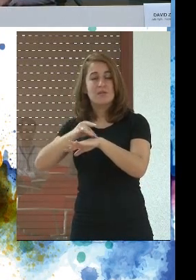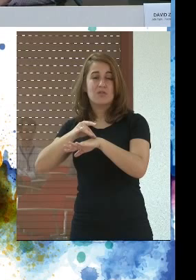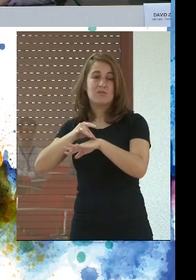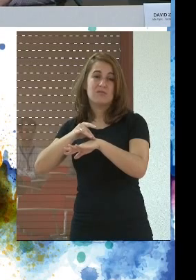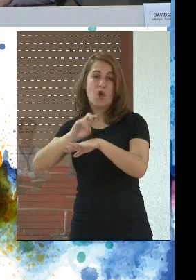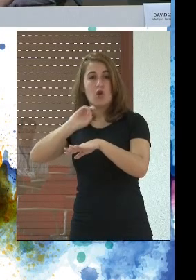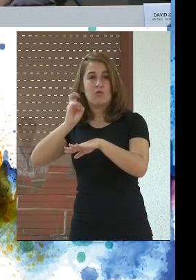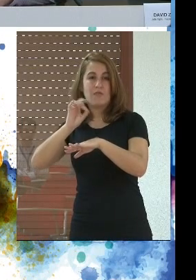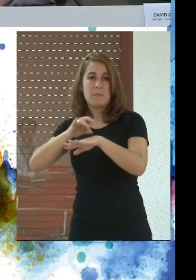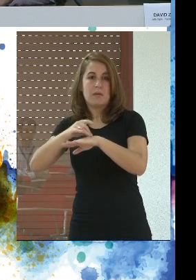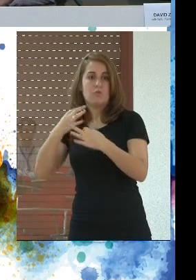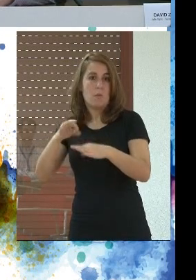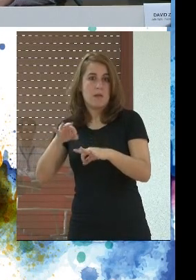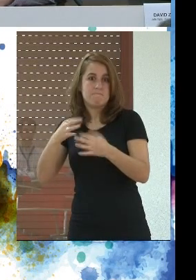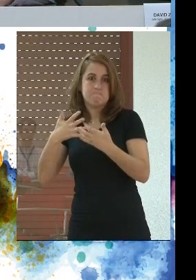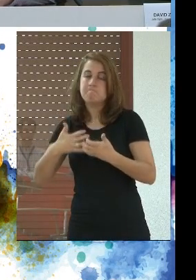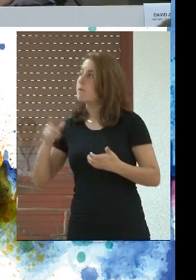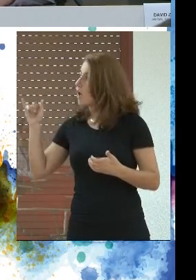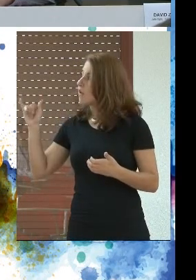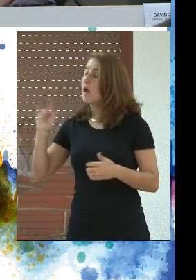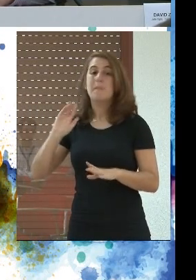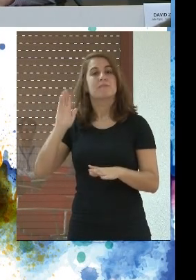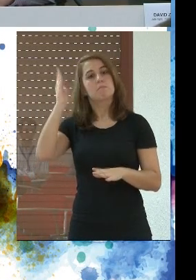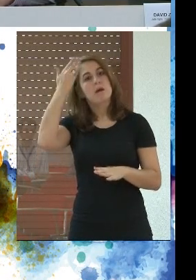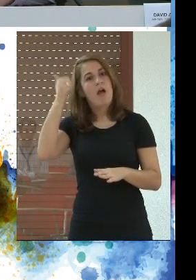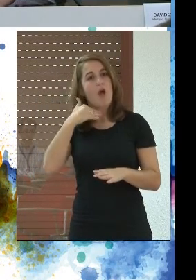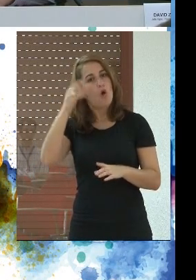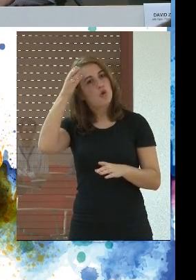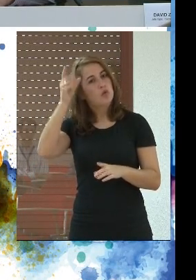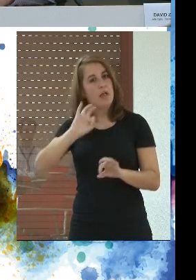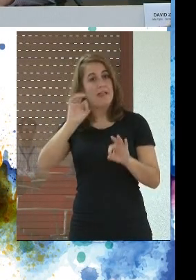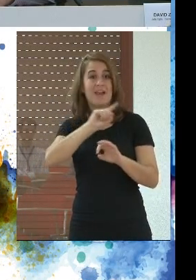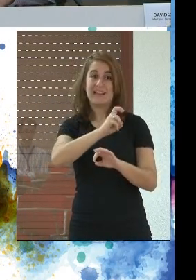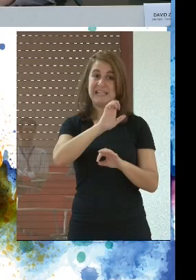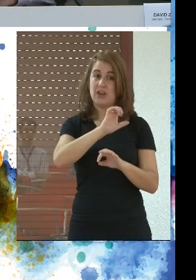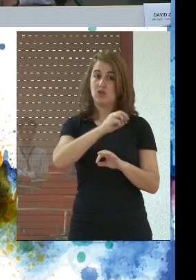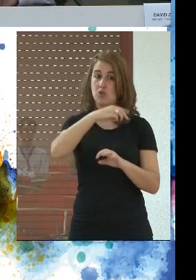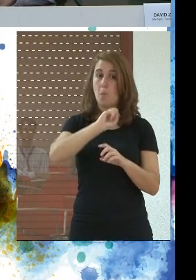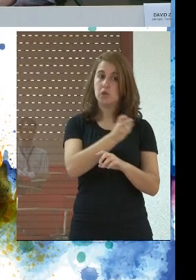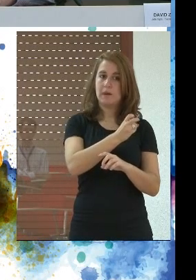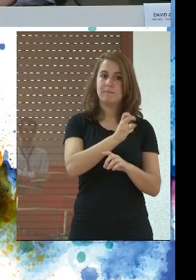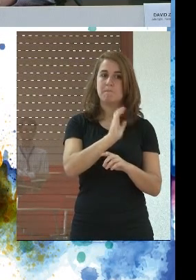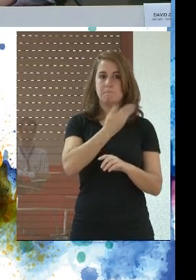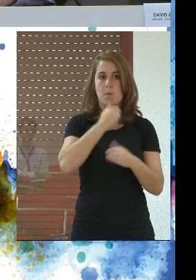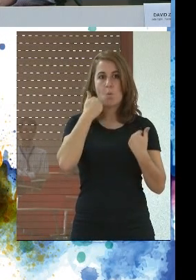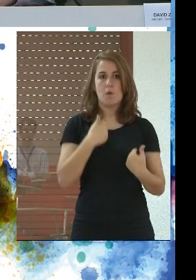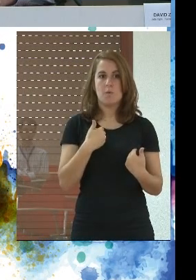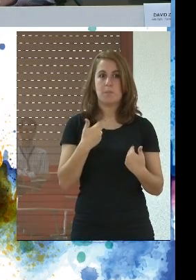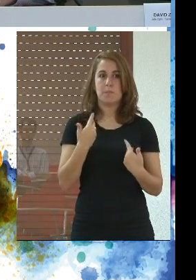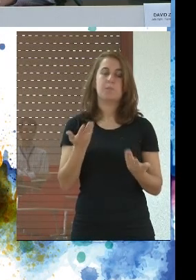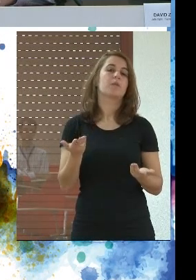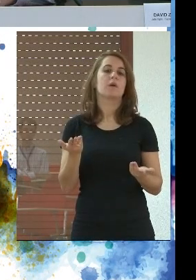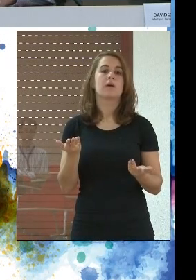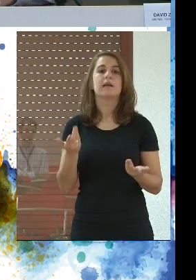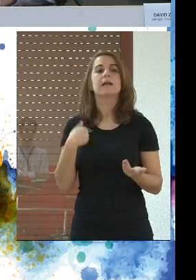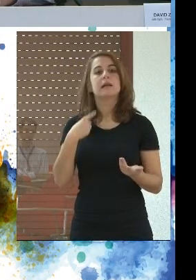metropholic multiple sclerosis, which is a more common illness in the literature, and there's no cognitive damage as in the case of multiple sclerosis, just